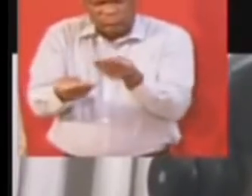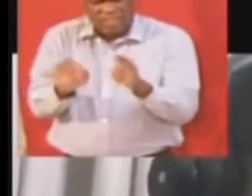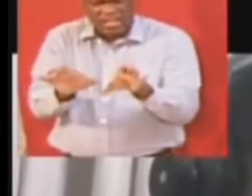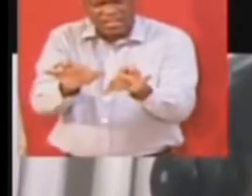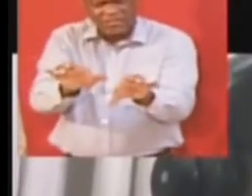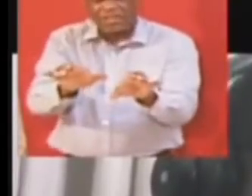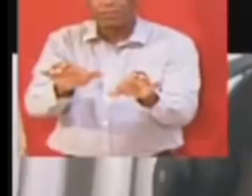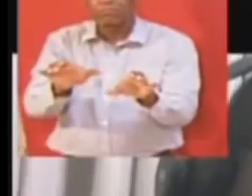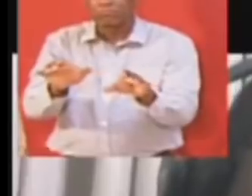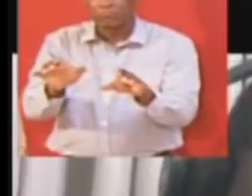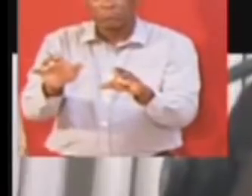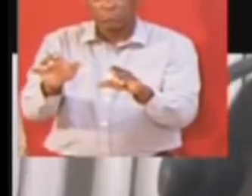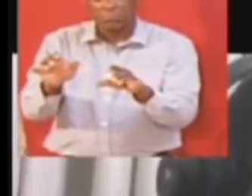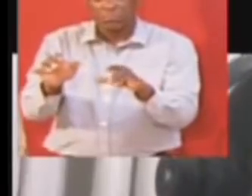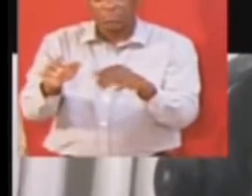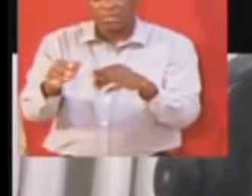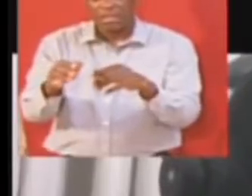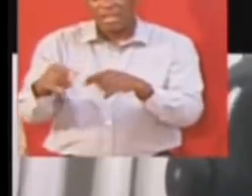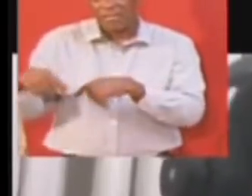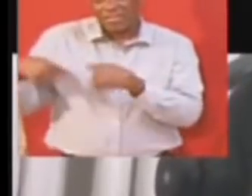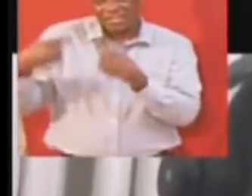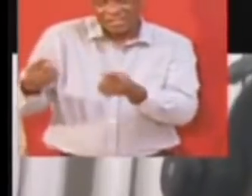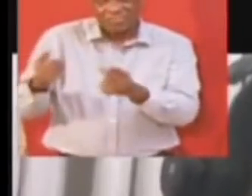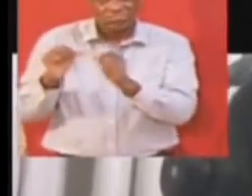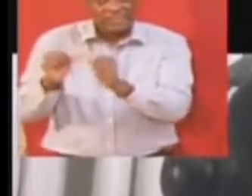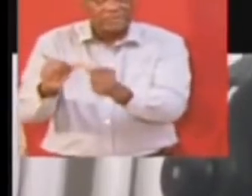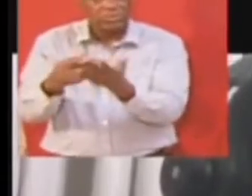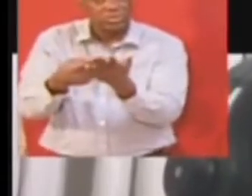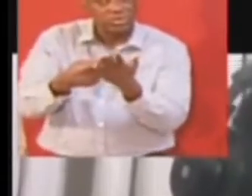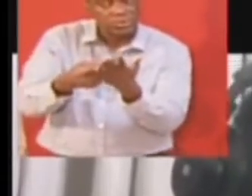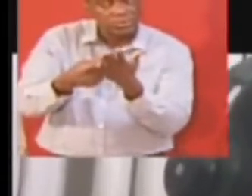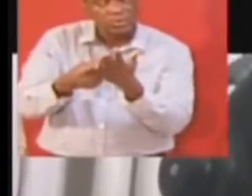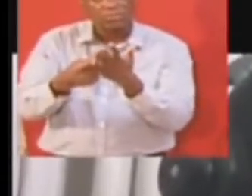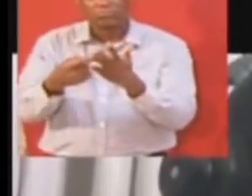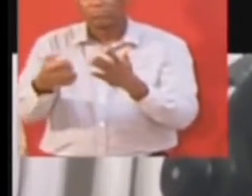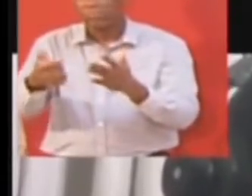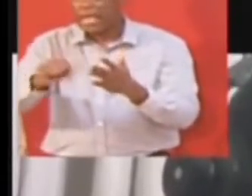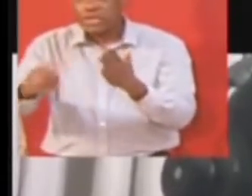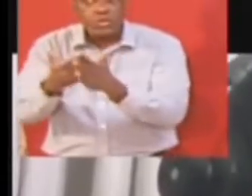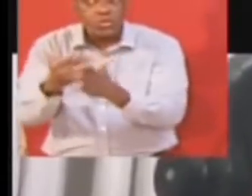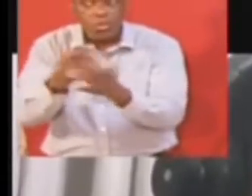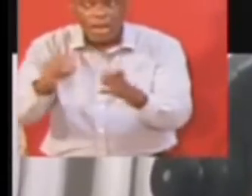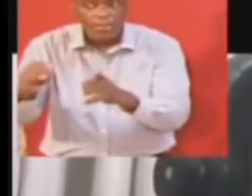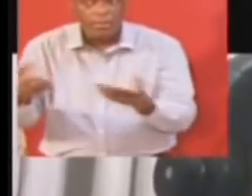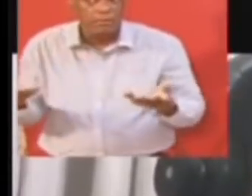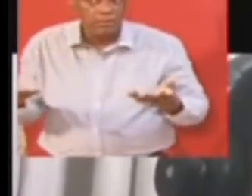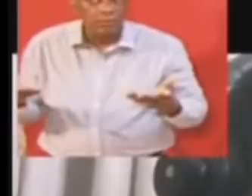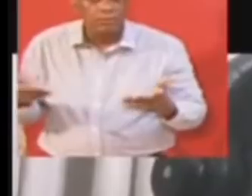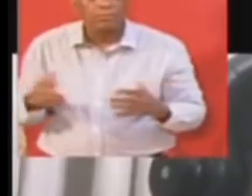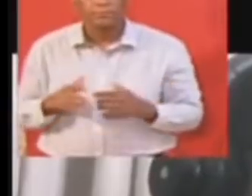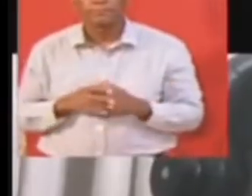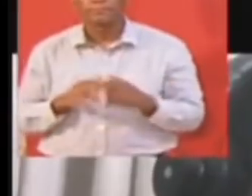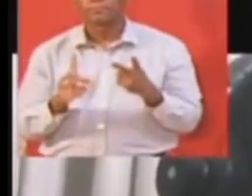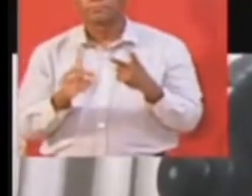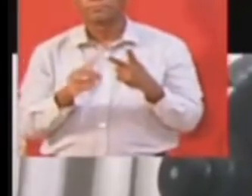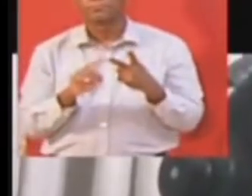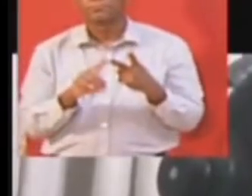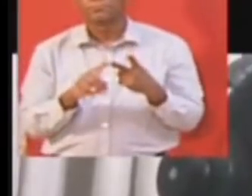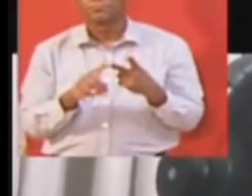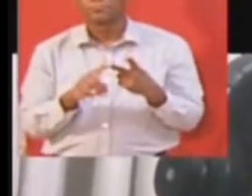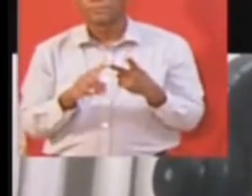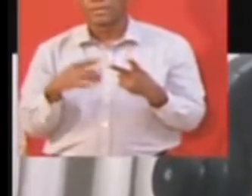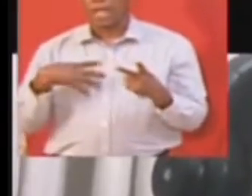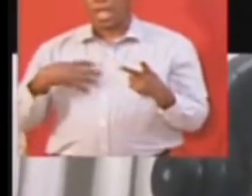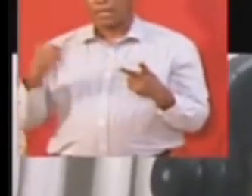further developments regarding such an initiative? And Minister Dayal Singh, we have spoken before about